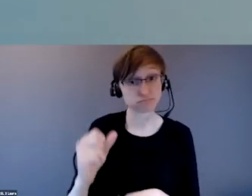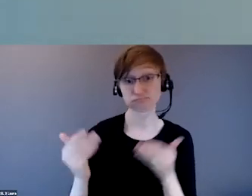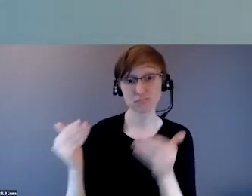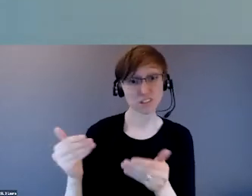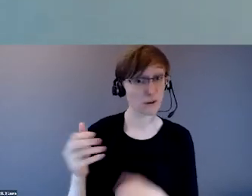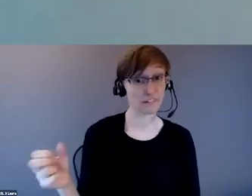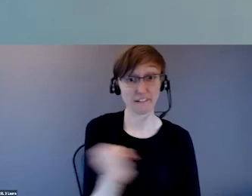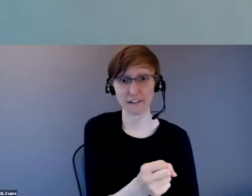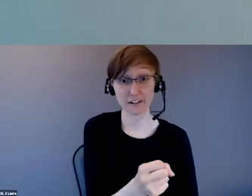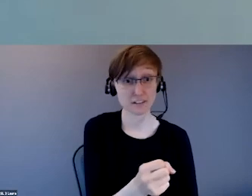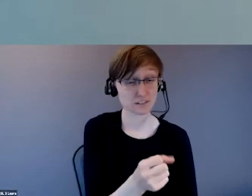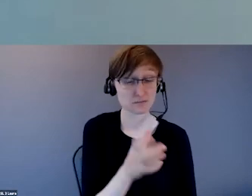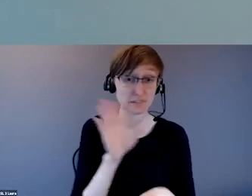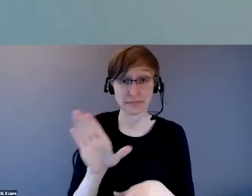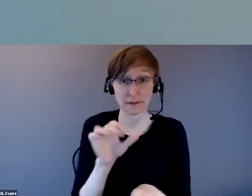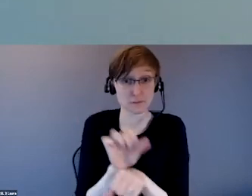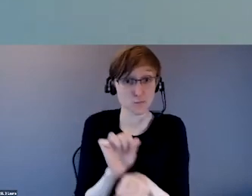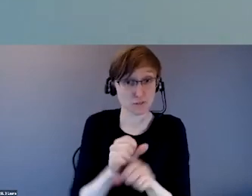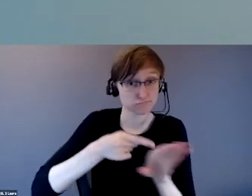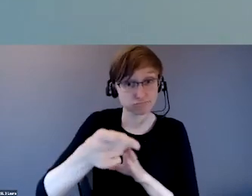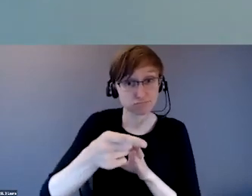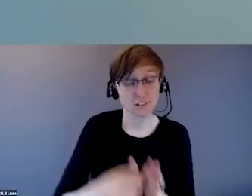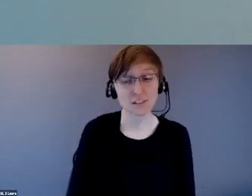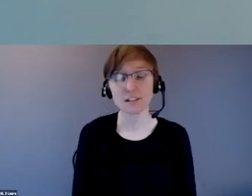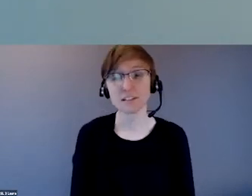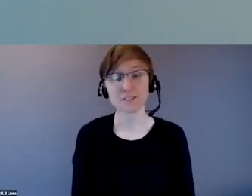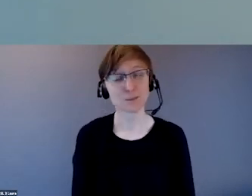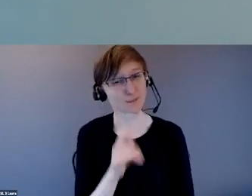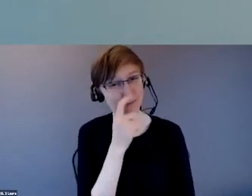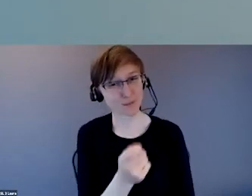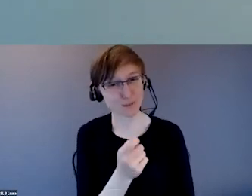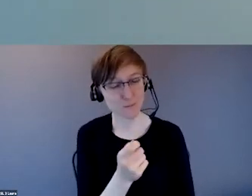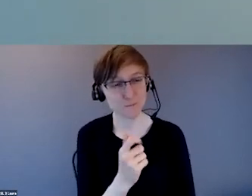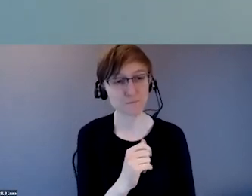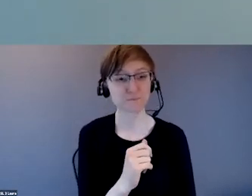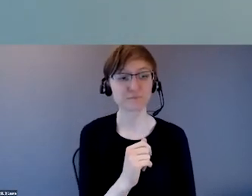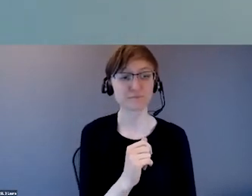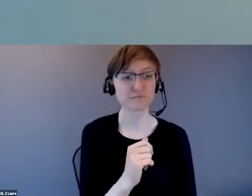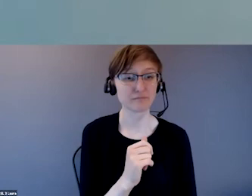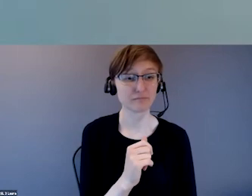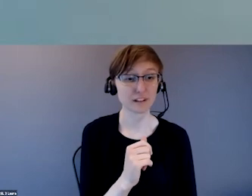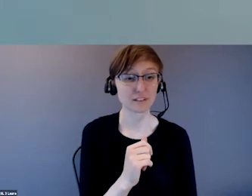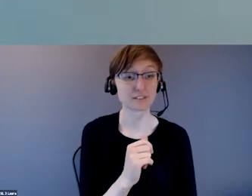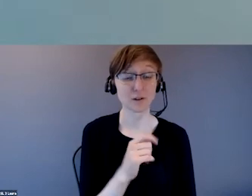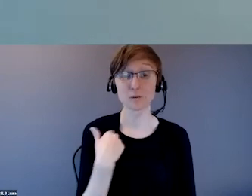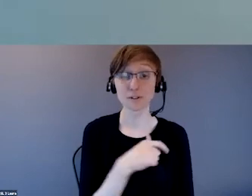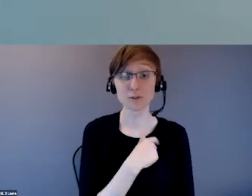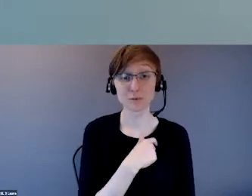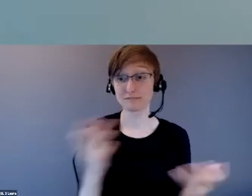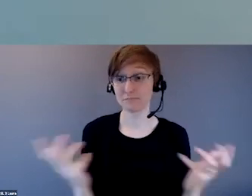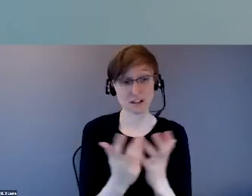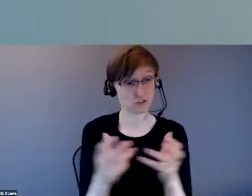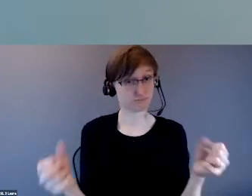in the specific sectors. So this is very interesting because over the 120 matches that we've had so